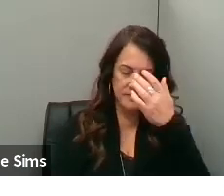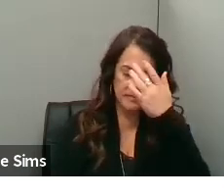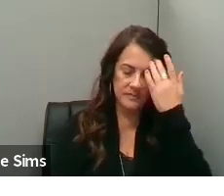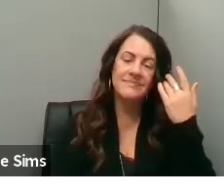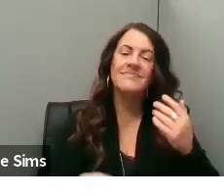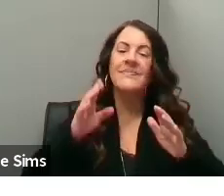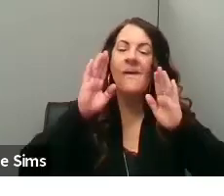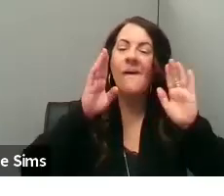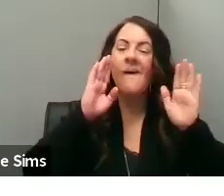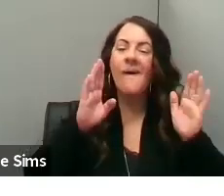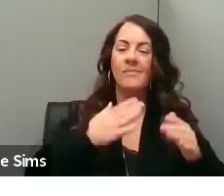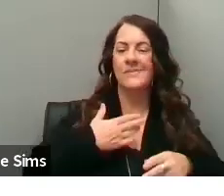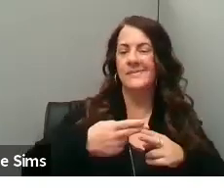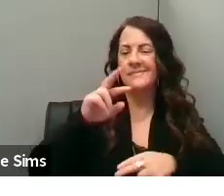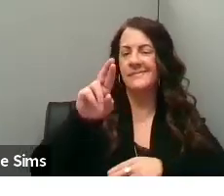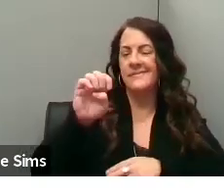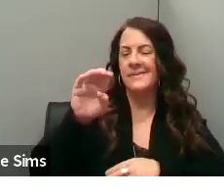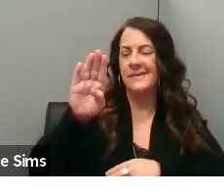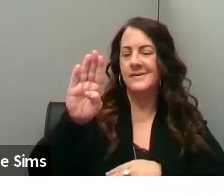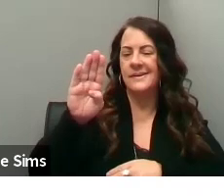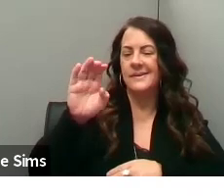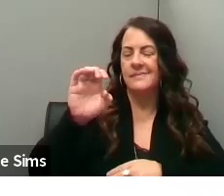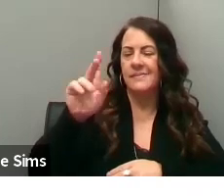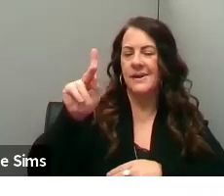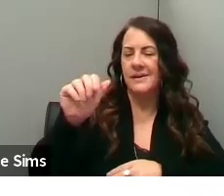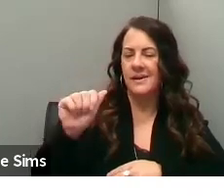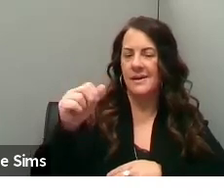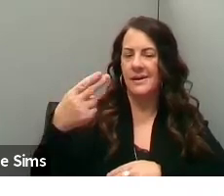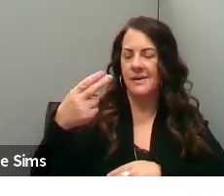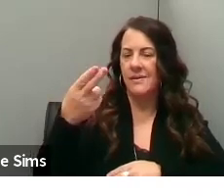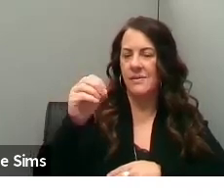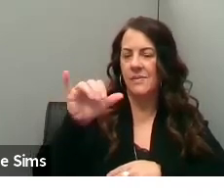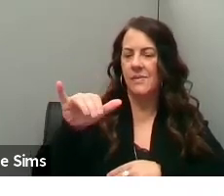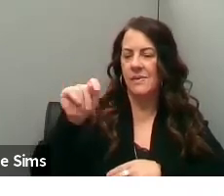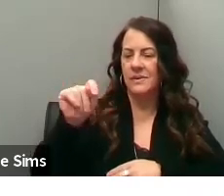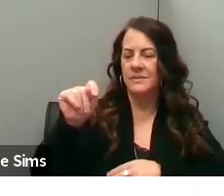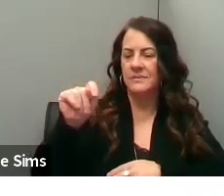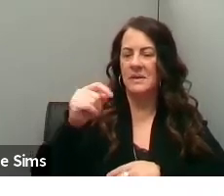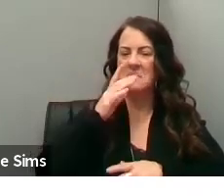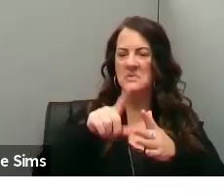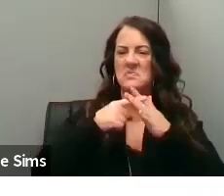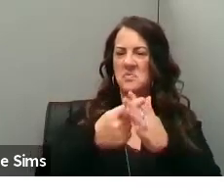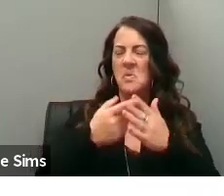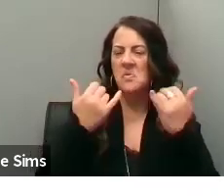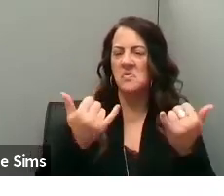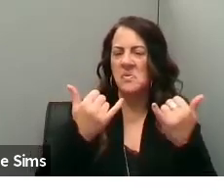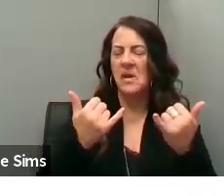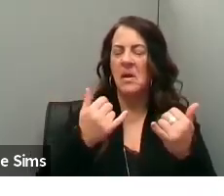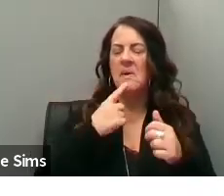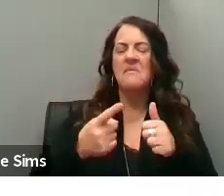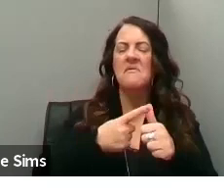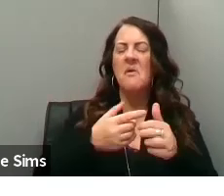Welcome everyone. My name is Rebecca Hoyt and I will be facilitating the webinar today. Before we begin, we would like to talk with you about some of